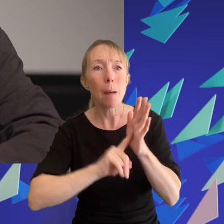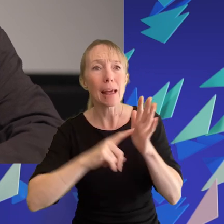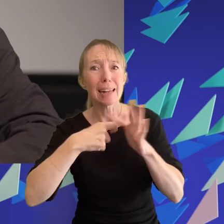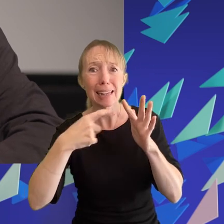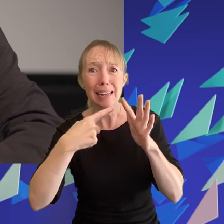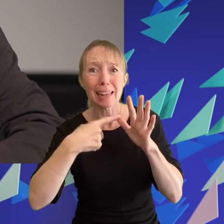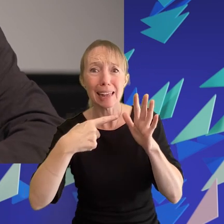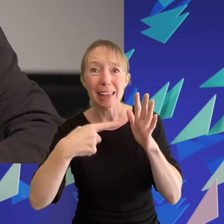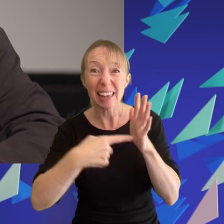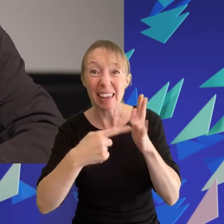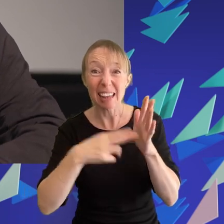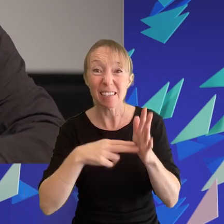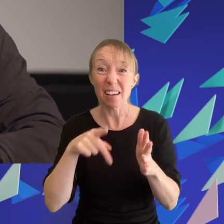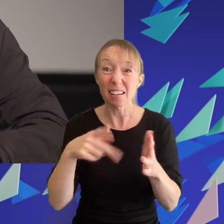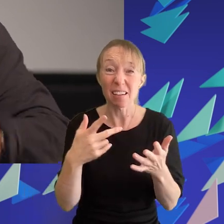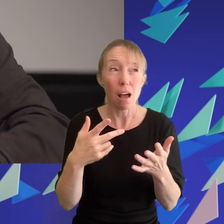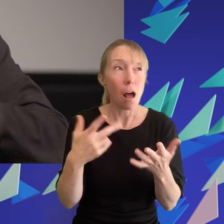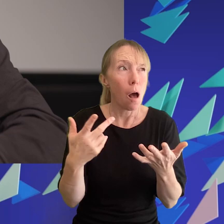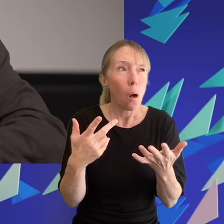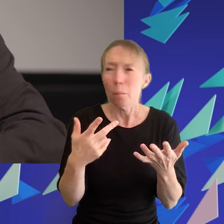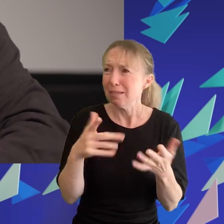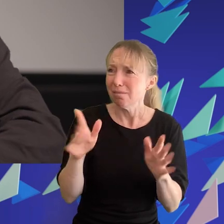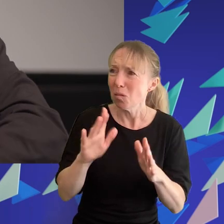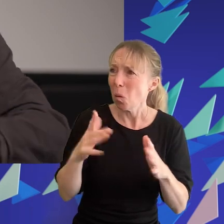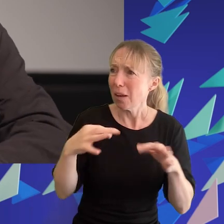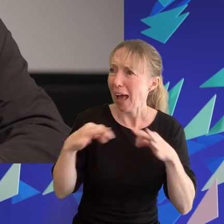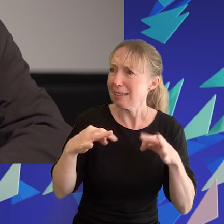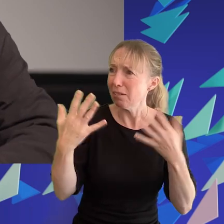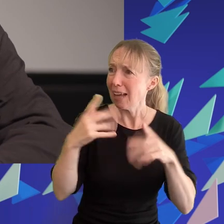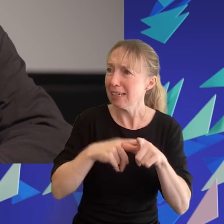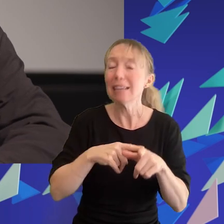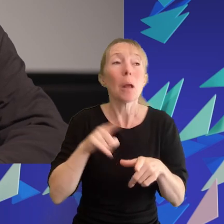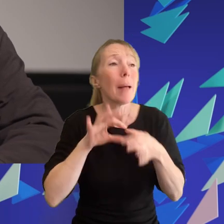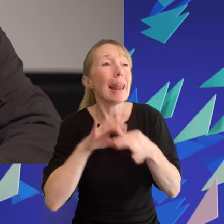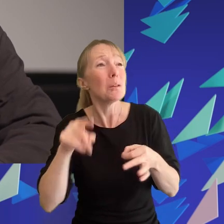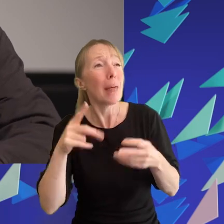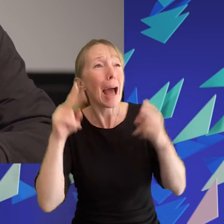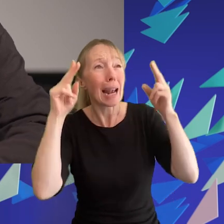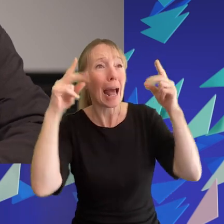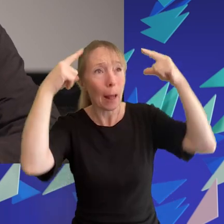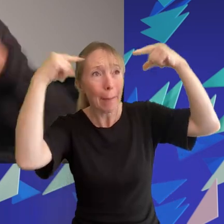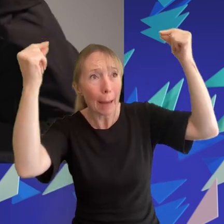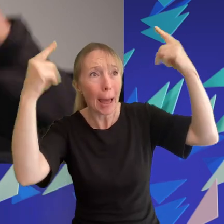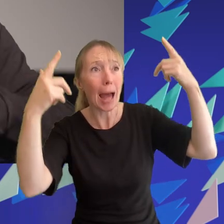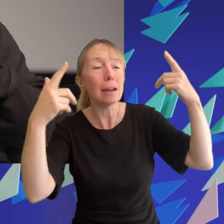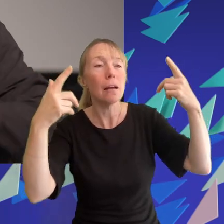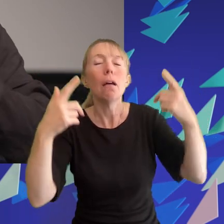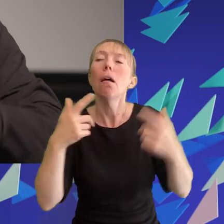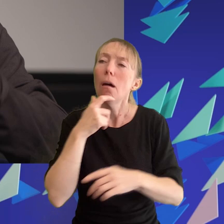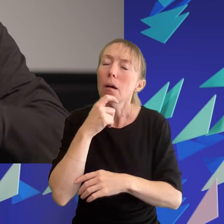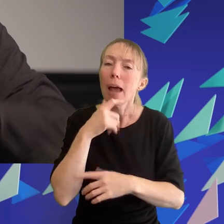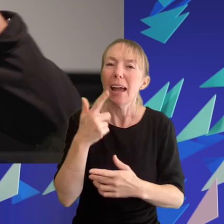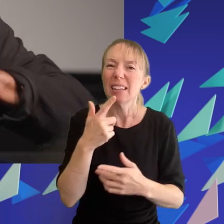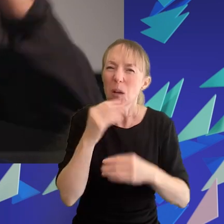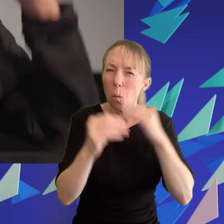know, he hasn't done a film in 10 years. No, yeah, but it's about that he was Batman. Okay, Michael Keaton. So they were doing the numbers about, you